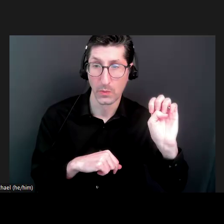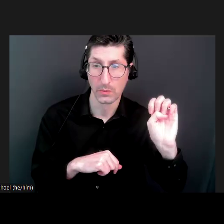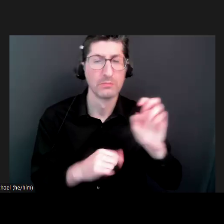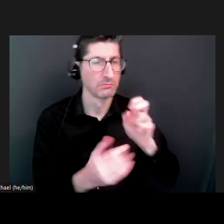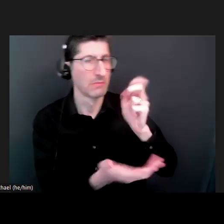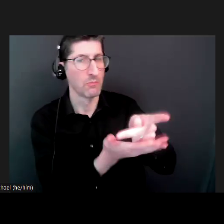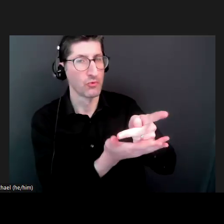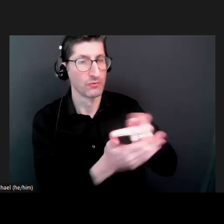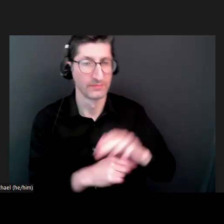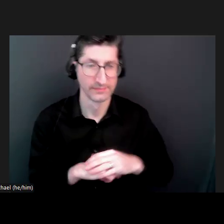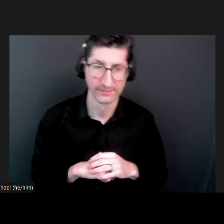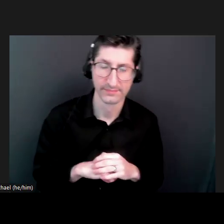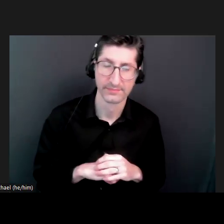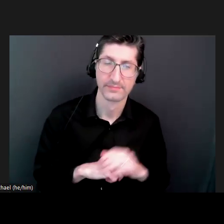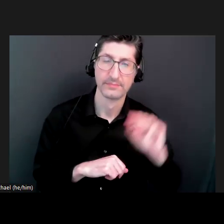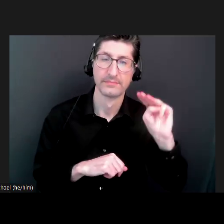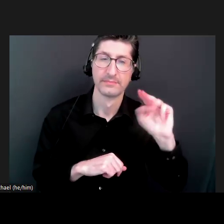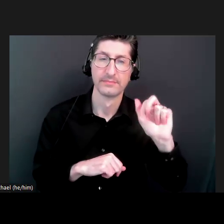Approved.